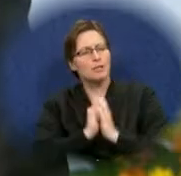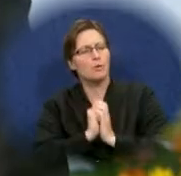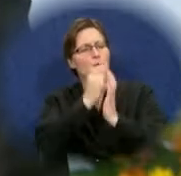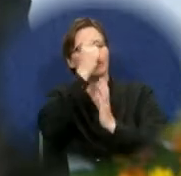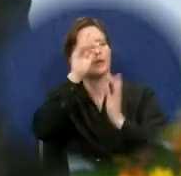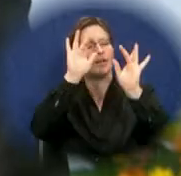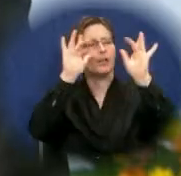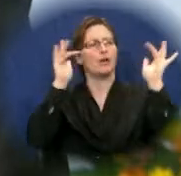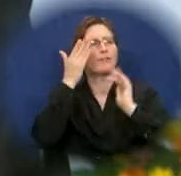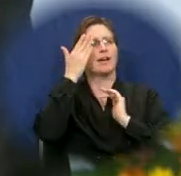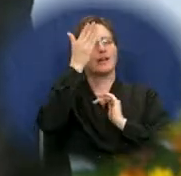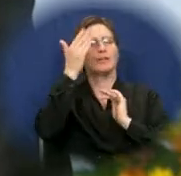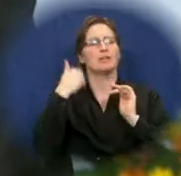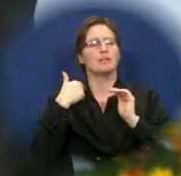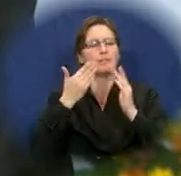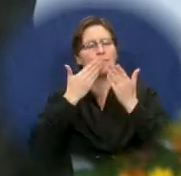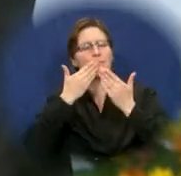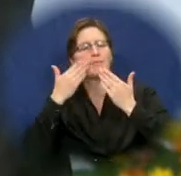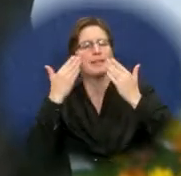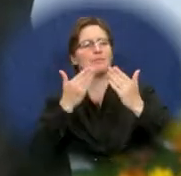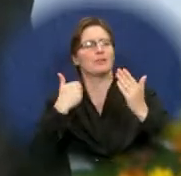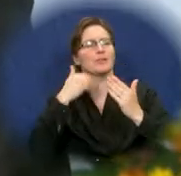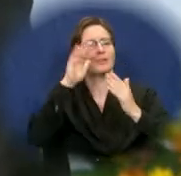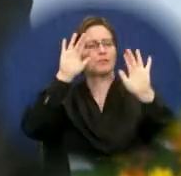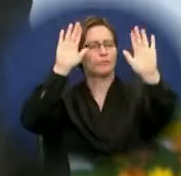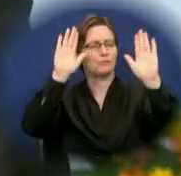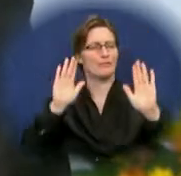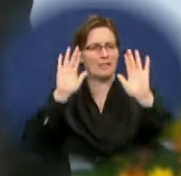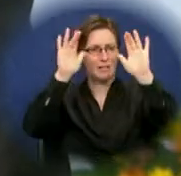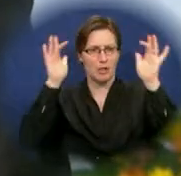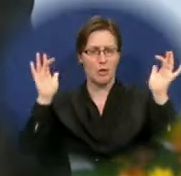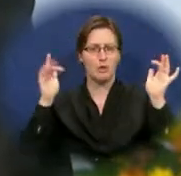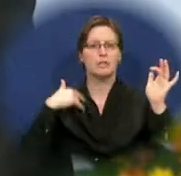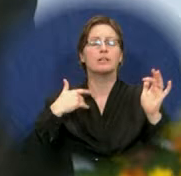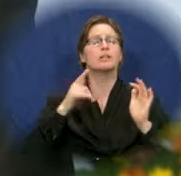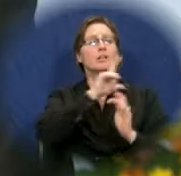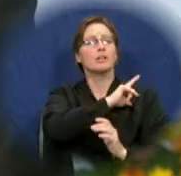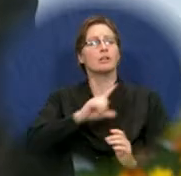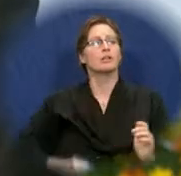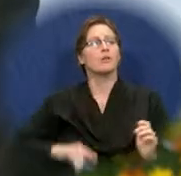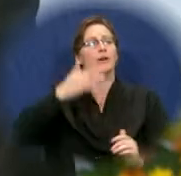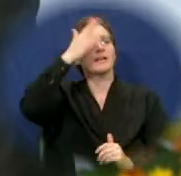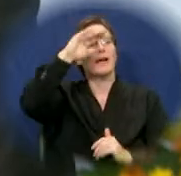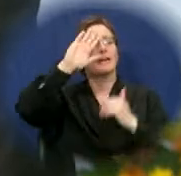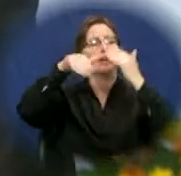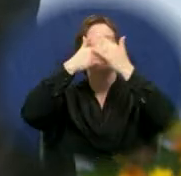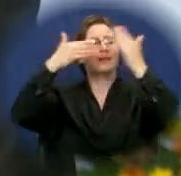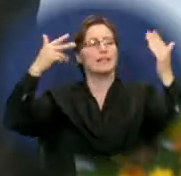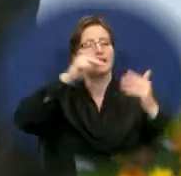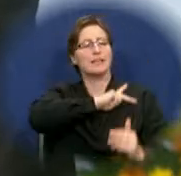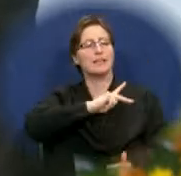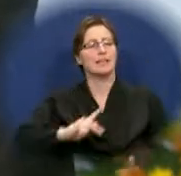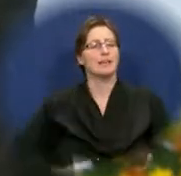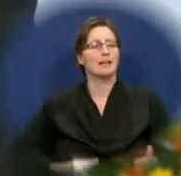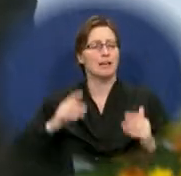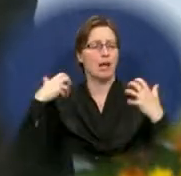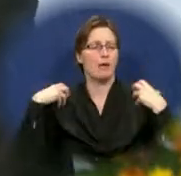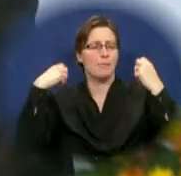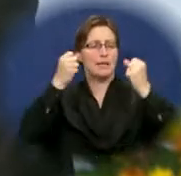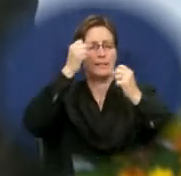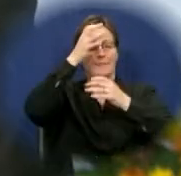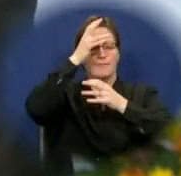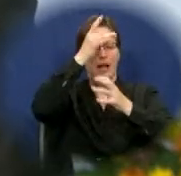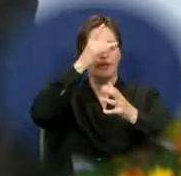we glorify you, we give you thanks for your great glory. Lord God, heavenly King, O God, Almighty